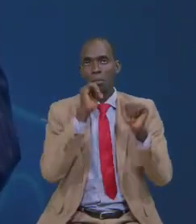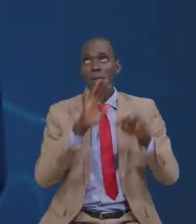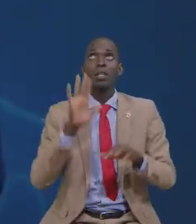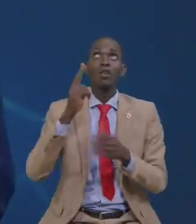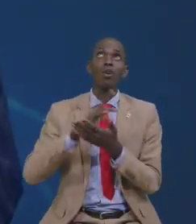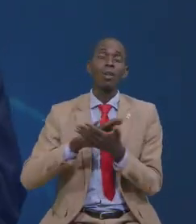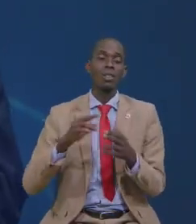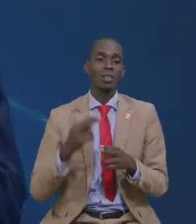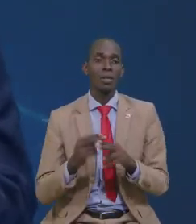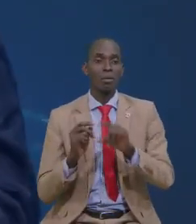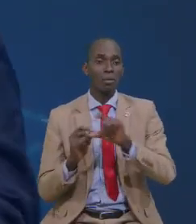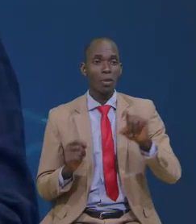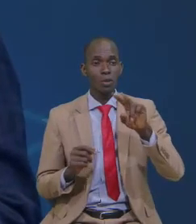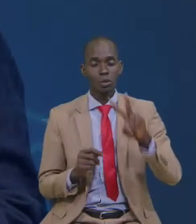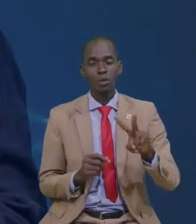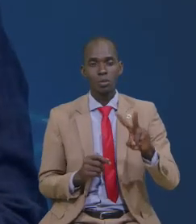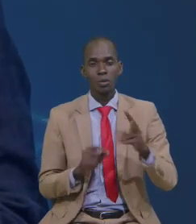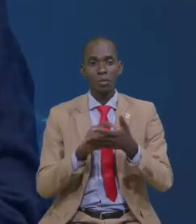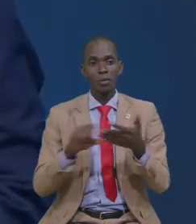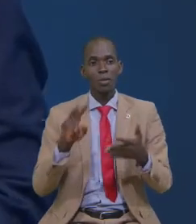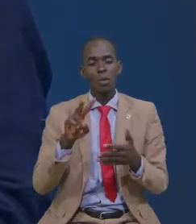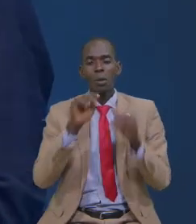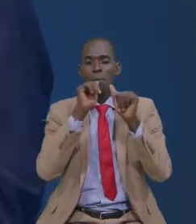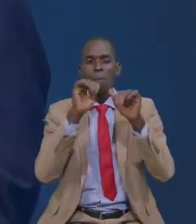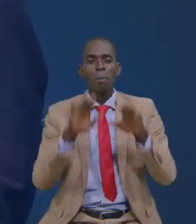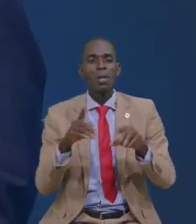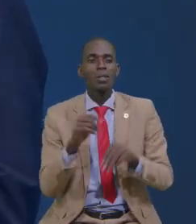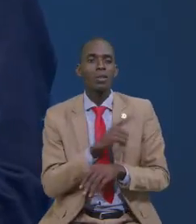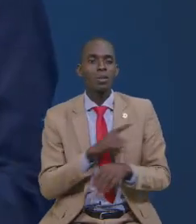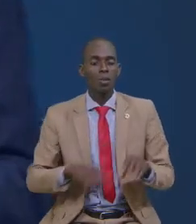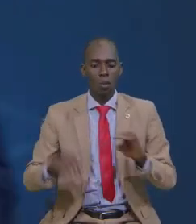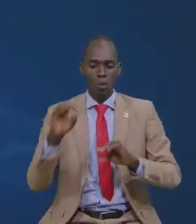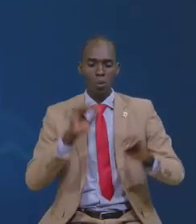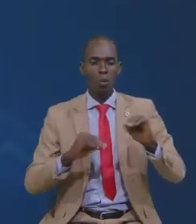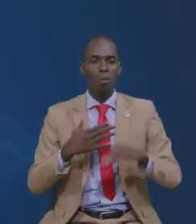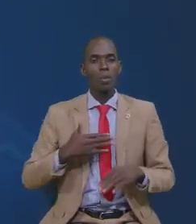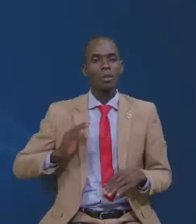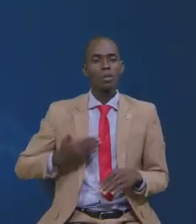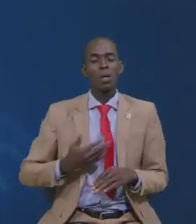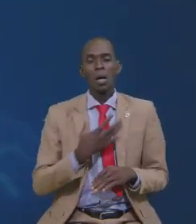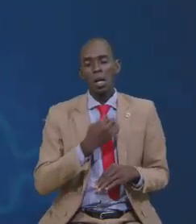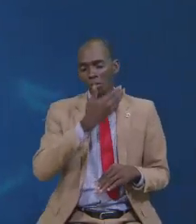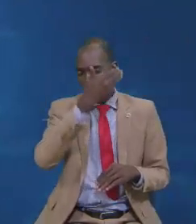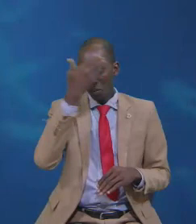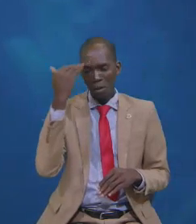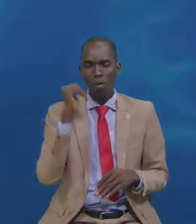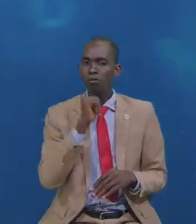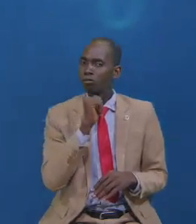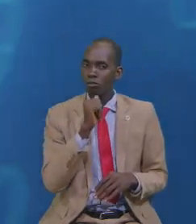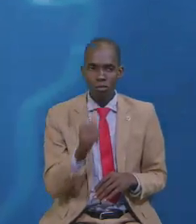2 there. In verse 2, bless the Lord, O my soul, and forget not